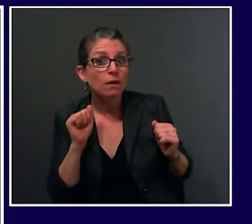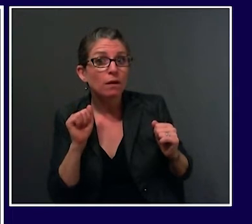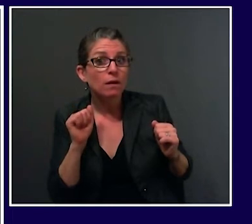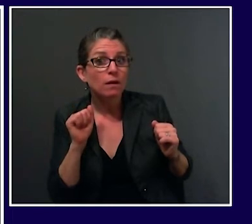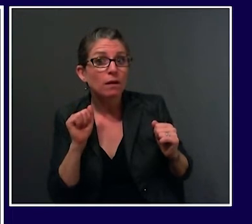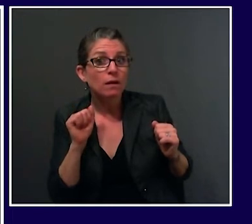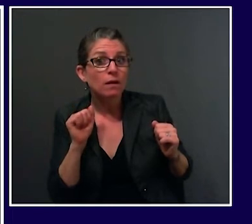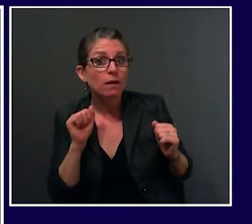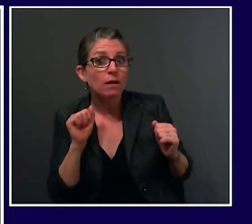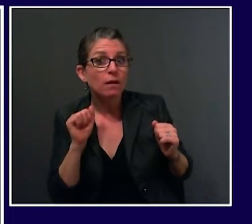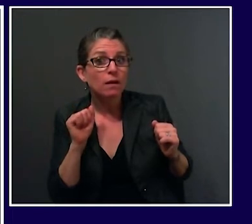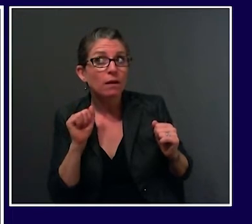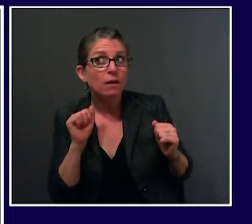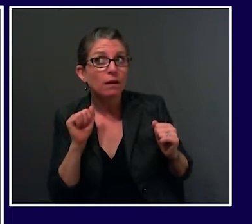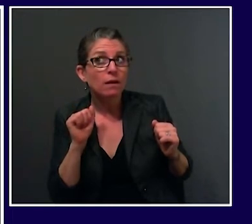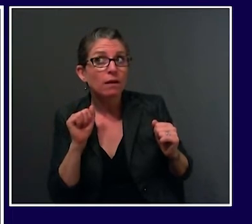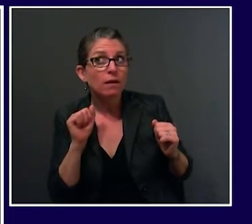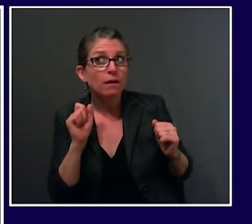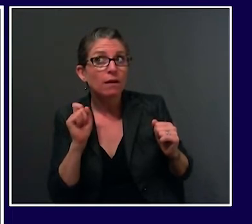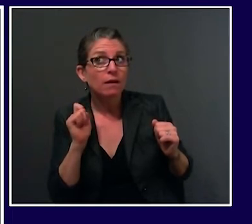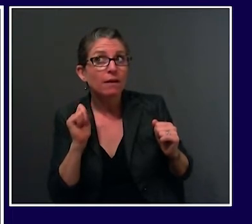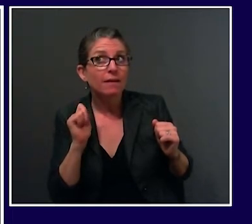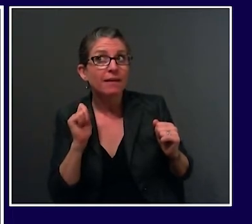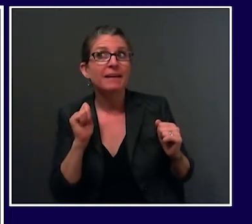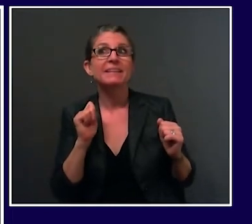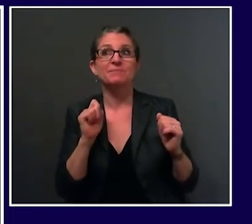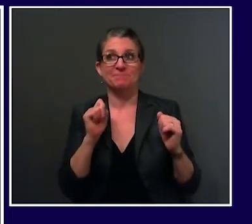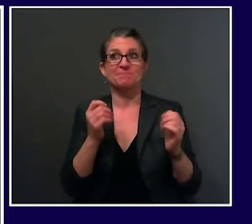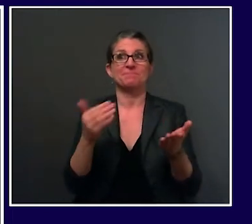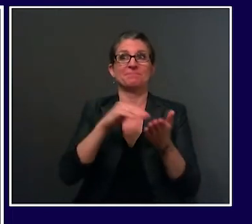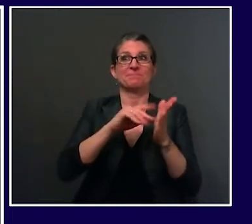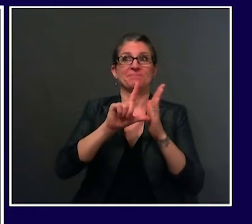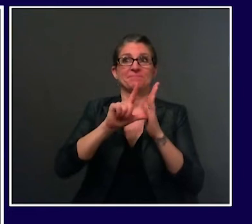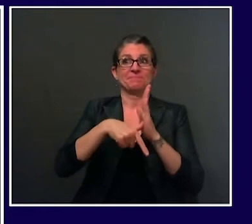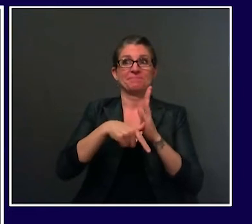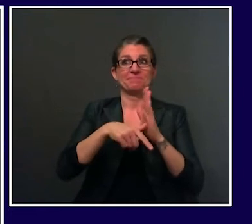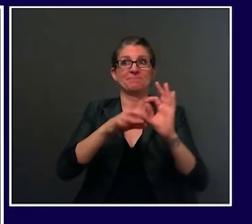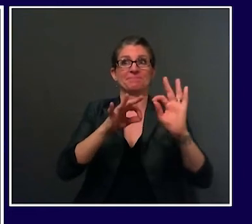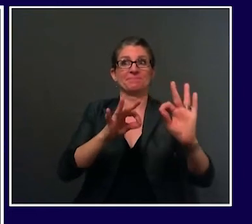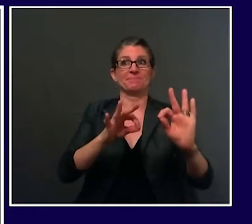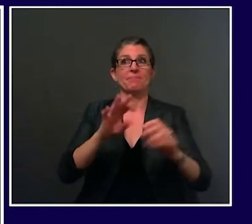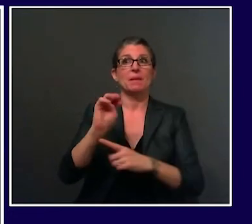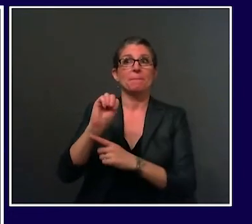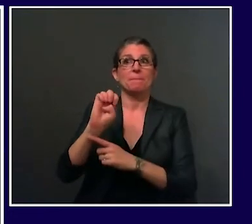All right, we'll circle back to Brad. In the meantime, we'll go to Megan at WMTW.